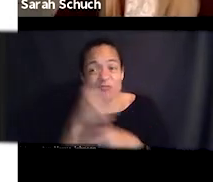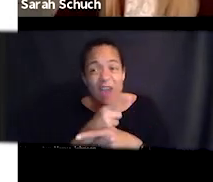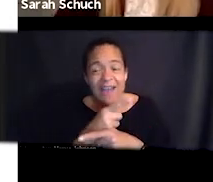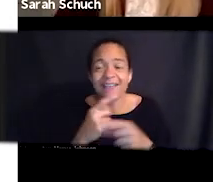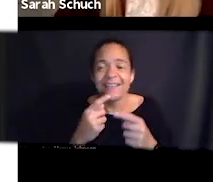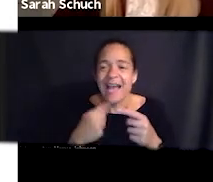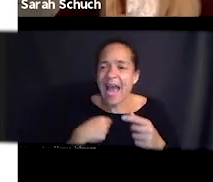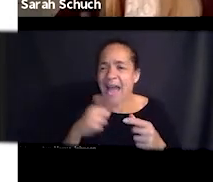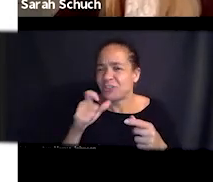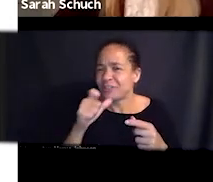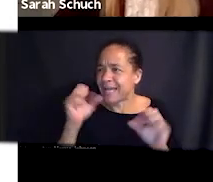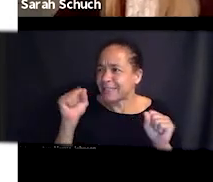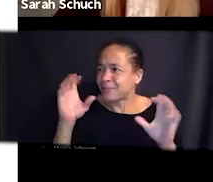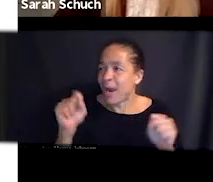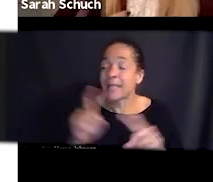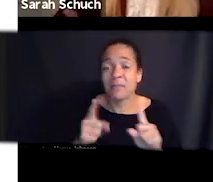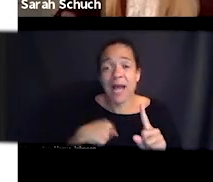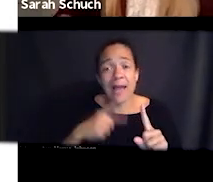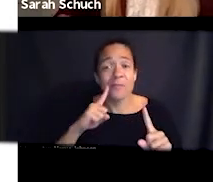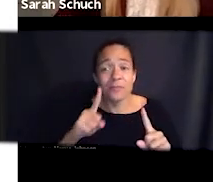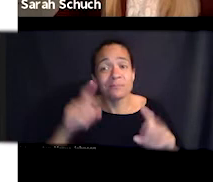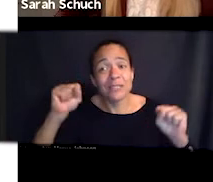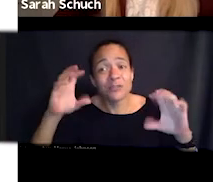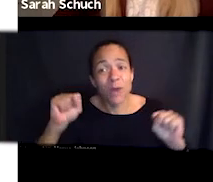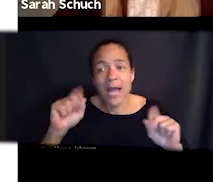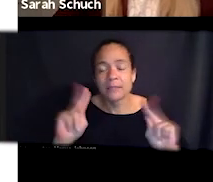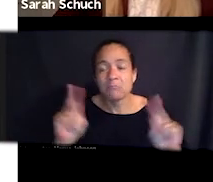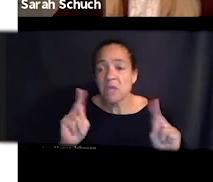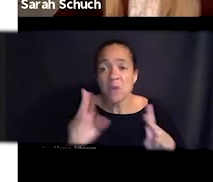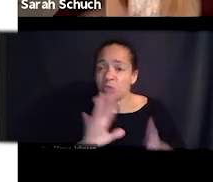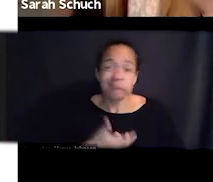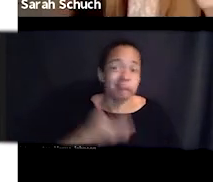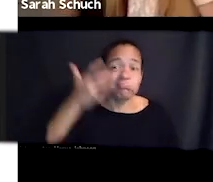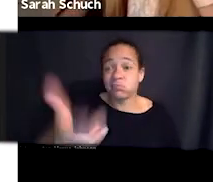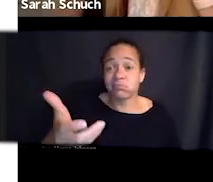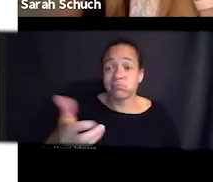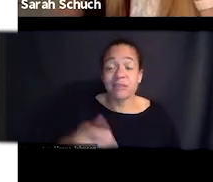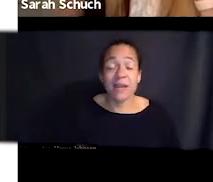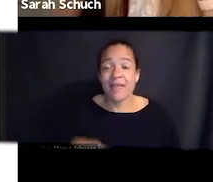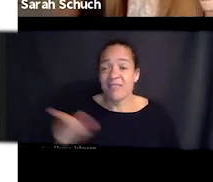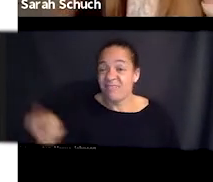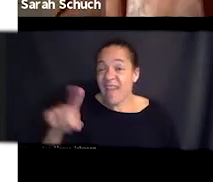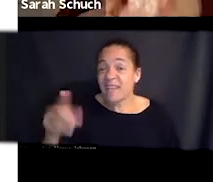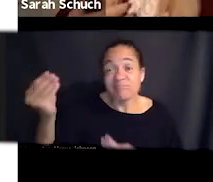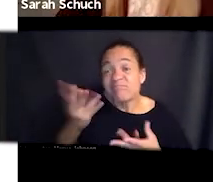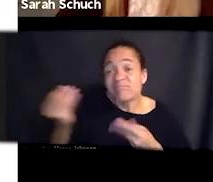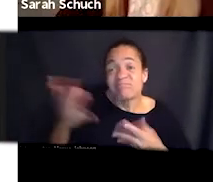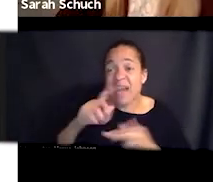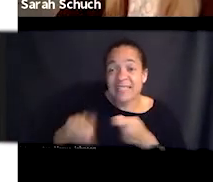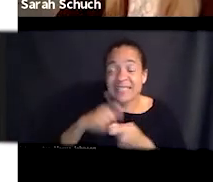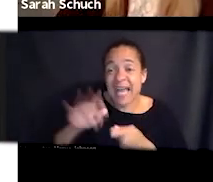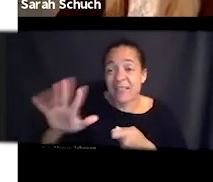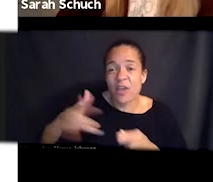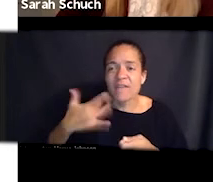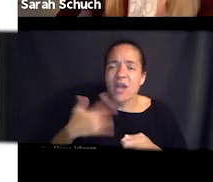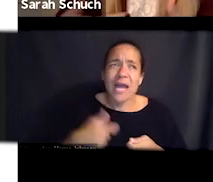surprised by this, but I was pleasantly surprised that people didn't hold back. Like, they told us exactly what they felt. And I don't think we were surprised